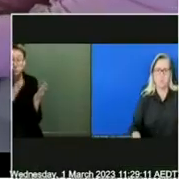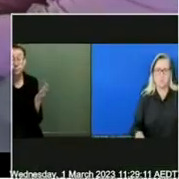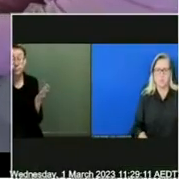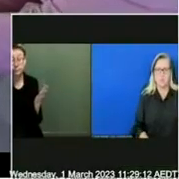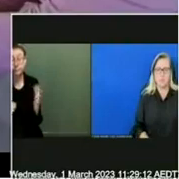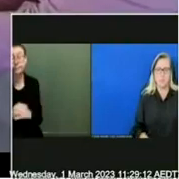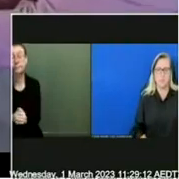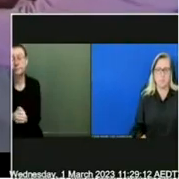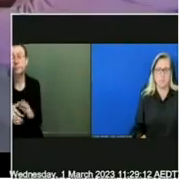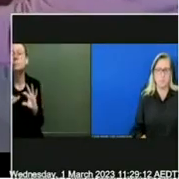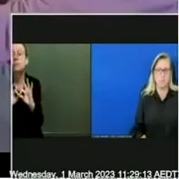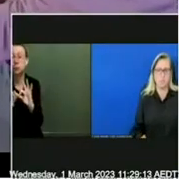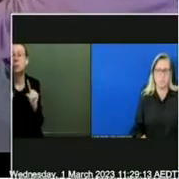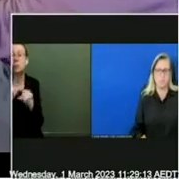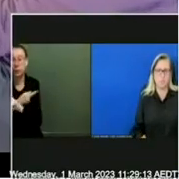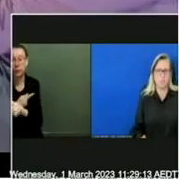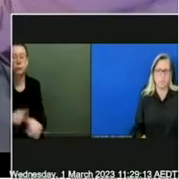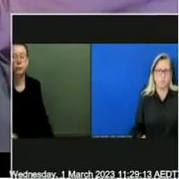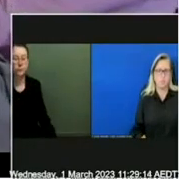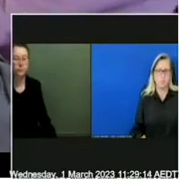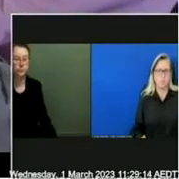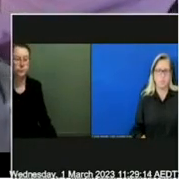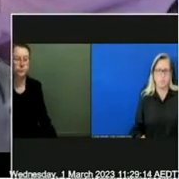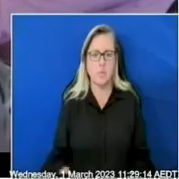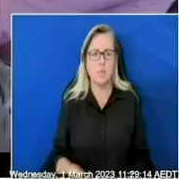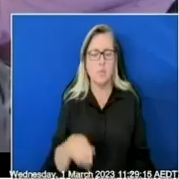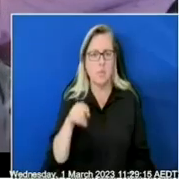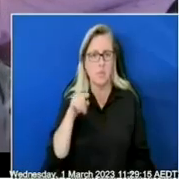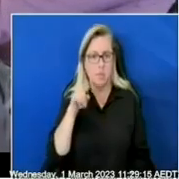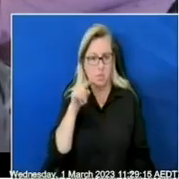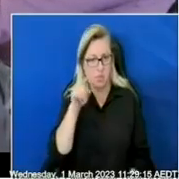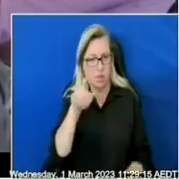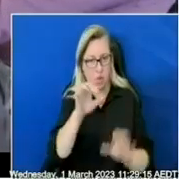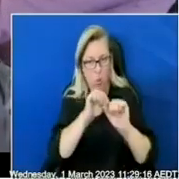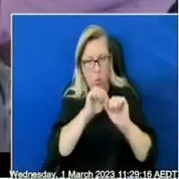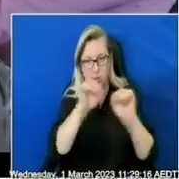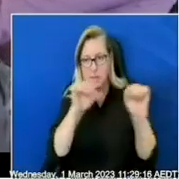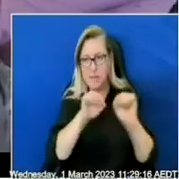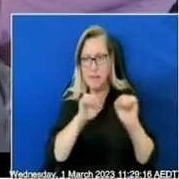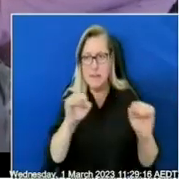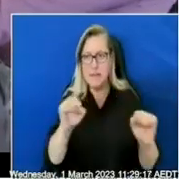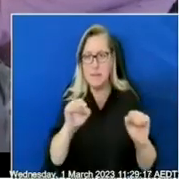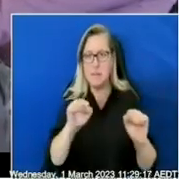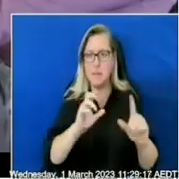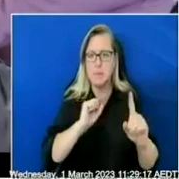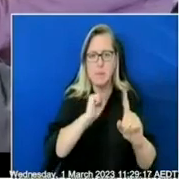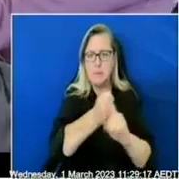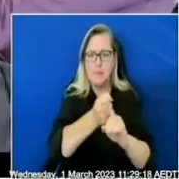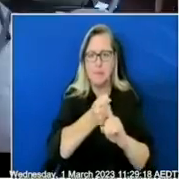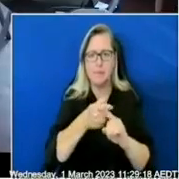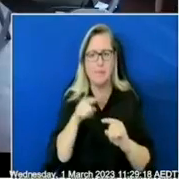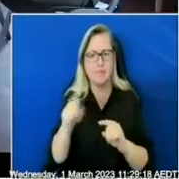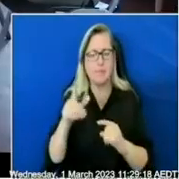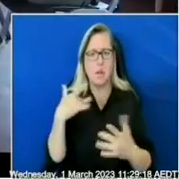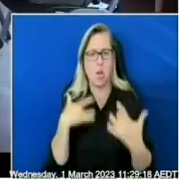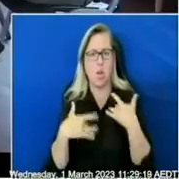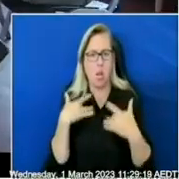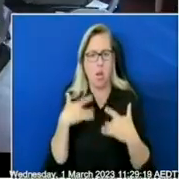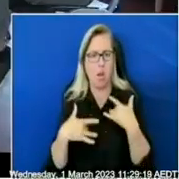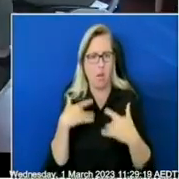created and these treatments. What would justice... Do you have any idea that what would justice look like to you? Mum never said...